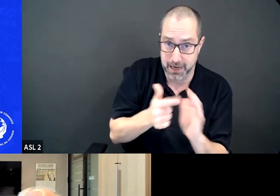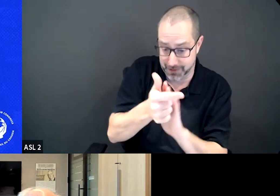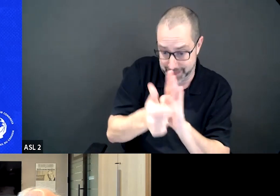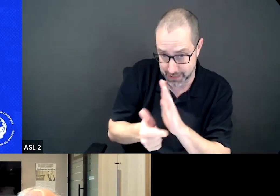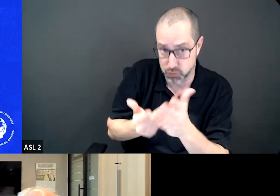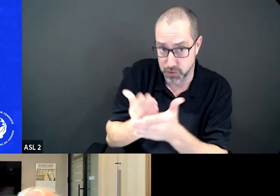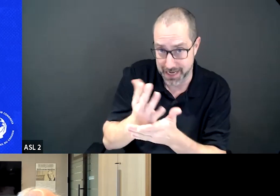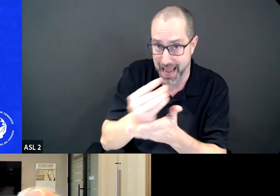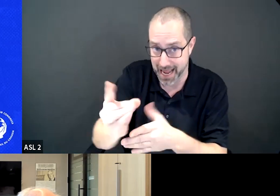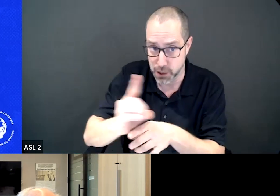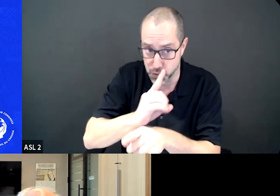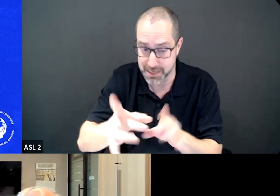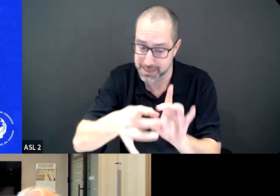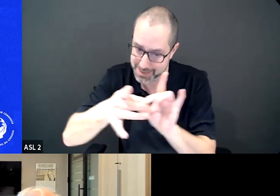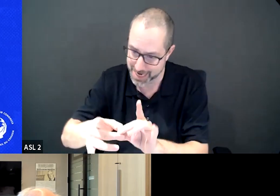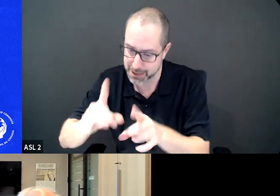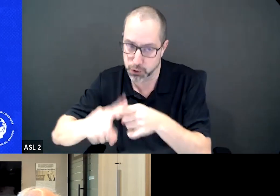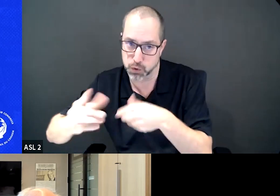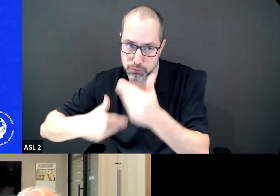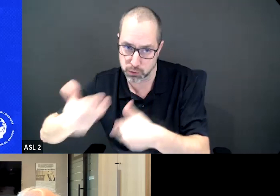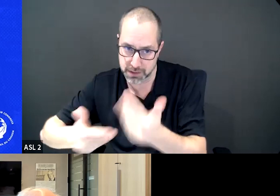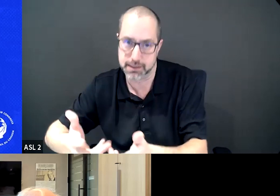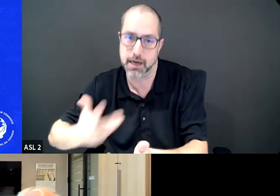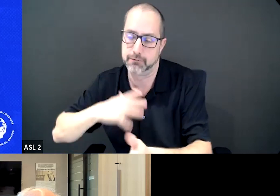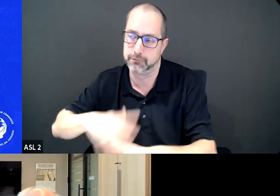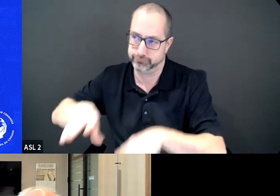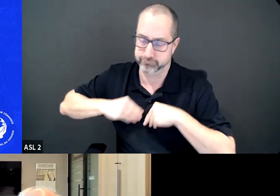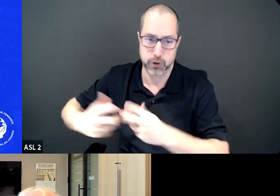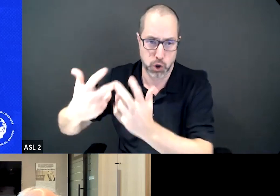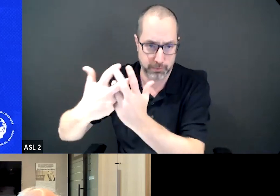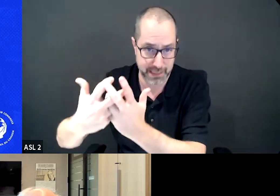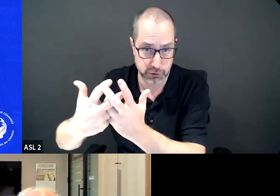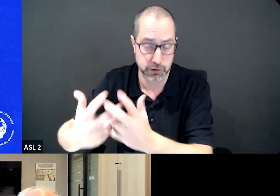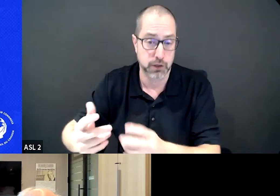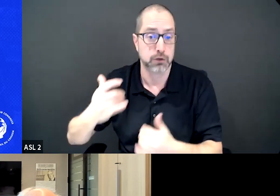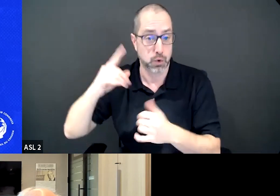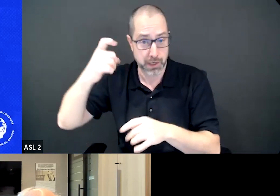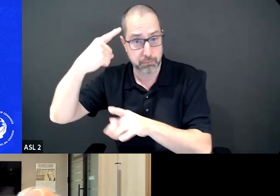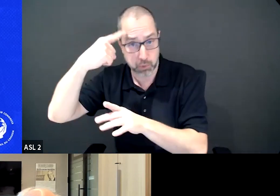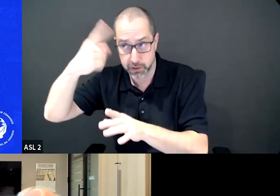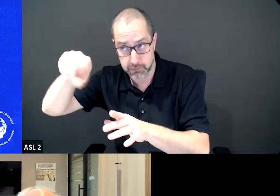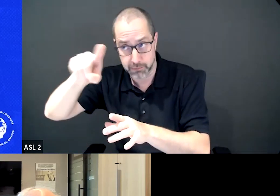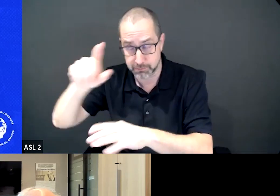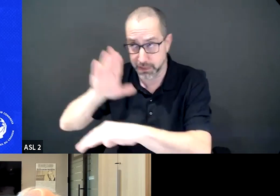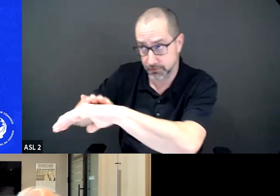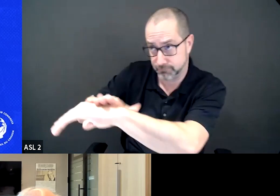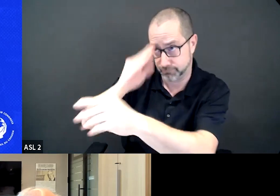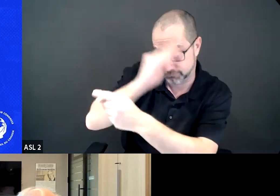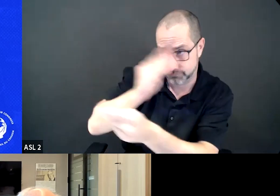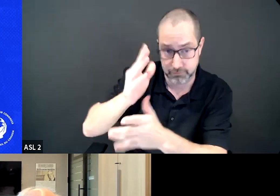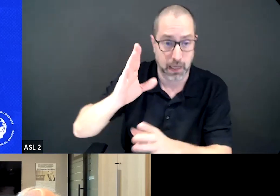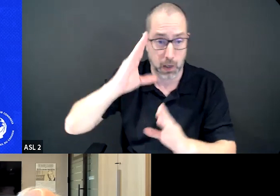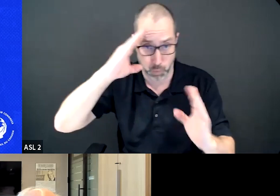and duties connected with that particular process of gaining that accommodation. And that means that employers also have to be aware. And even if that worker